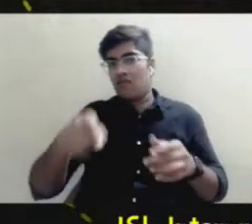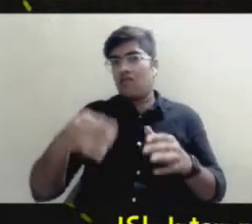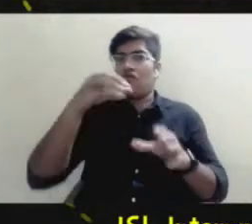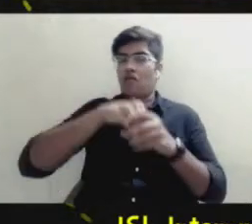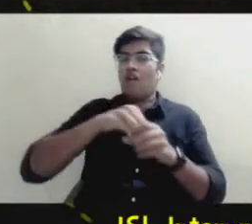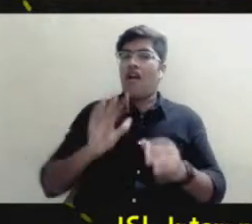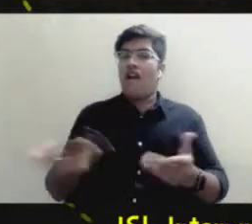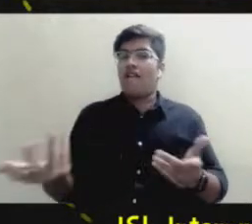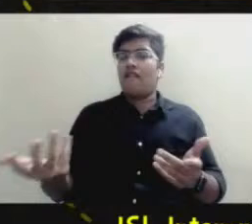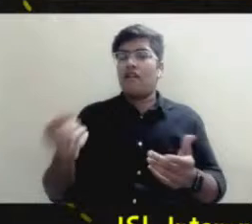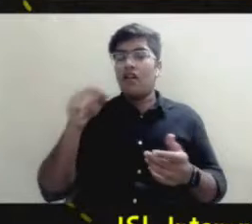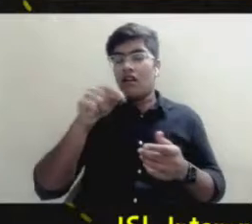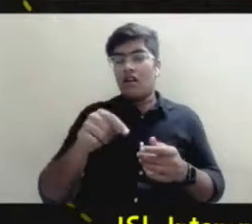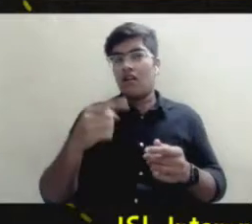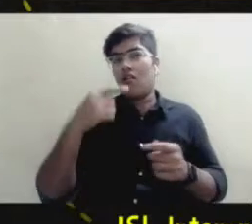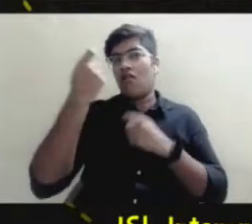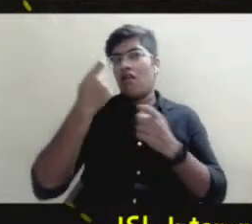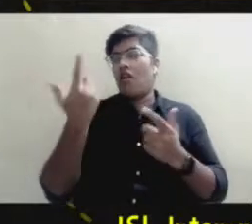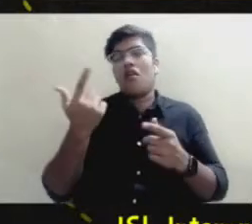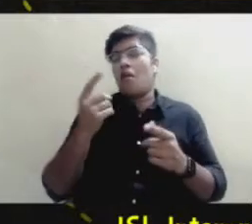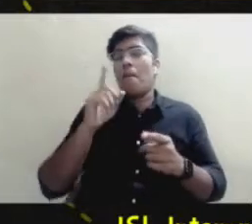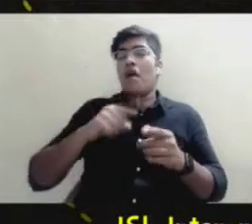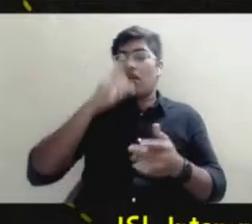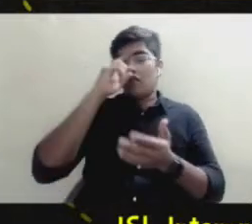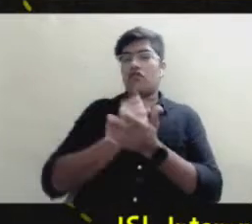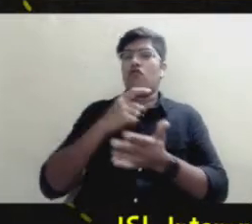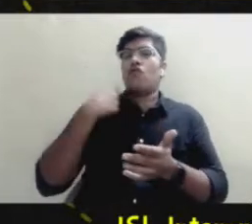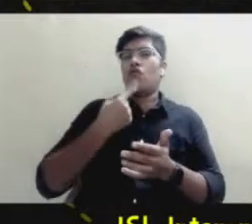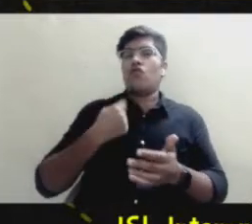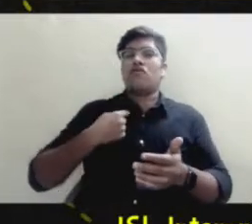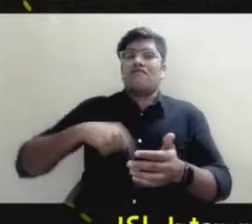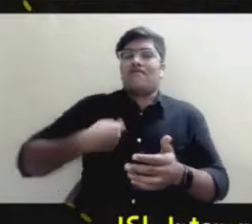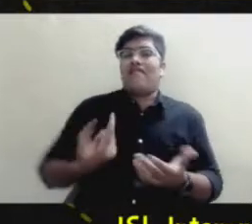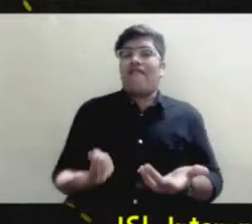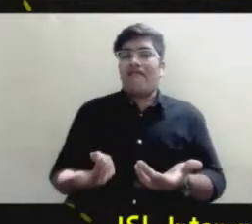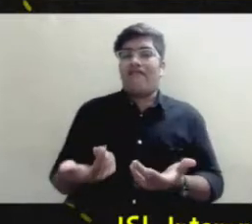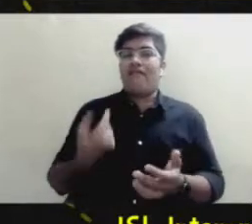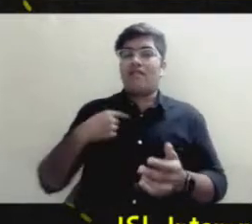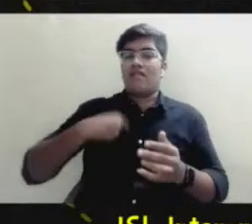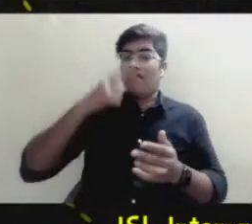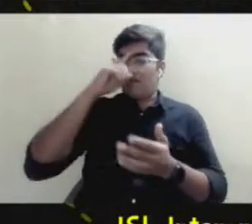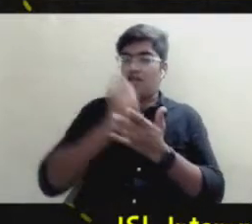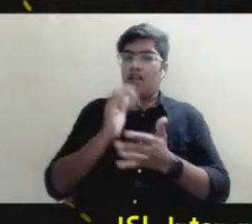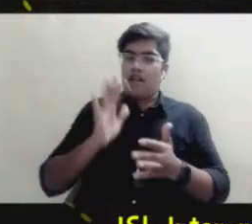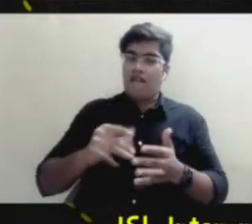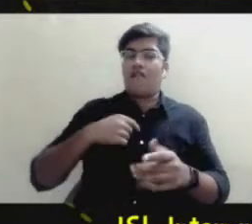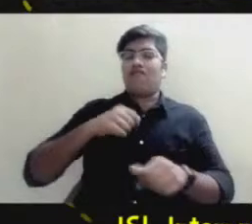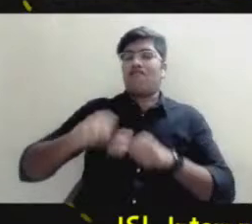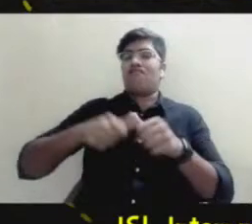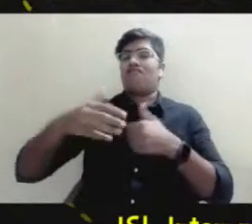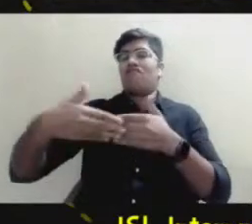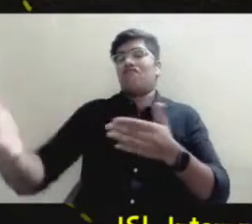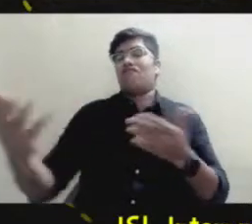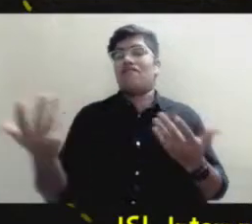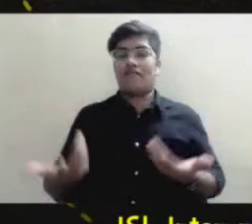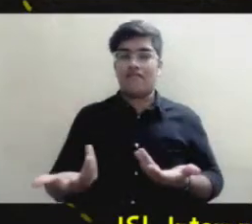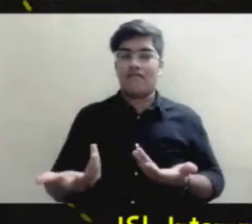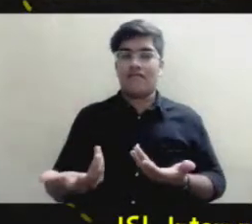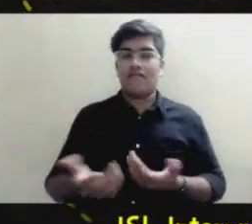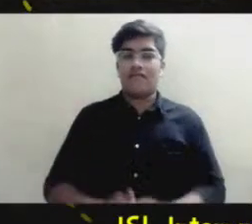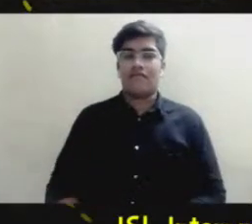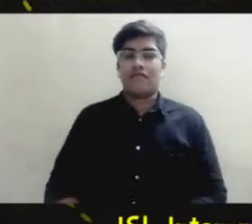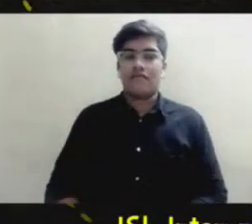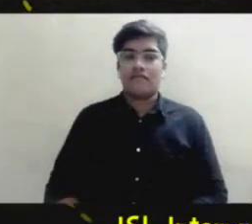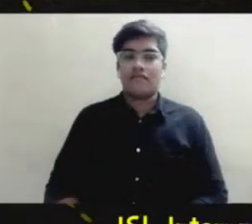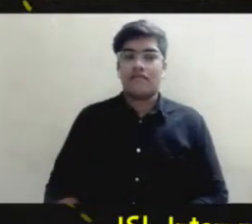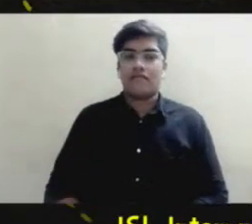own conscious decisions about whether or not we want to share them with the public. Mm-hmm. I mean, the idea of sharing with the public is interesting